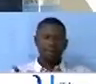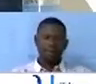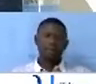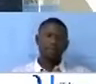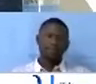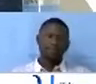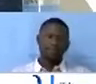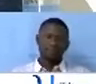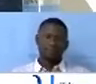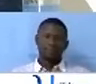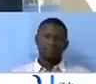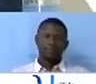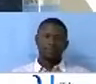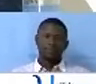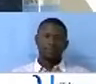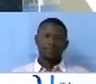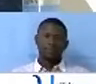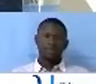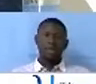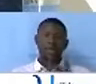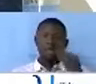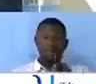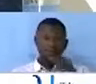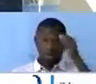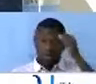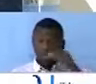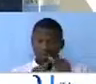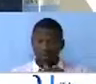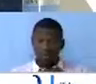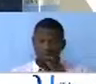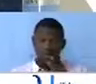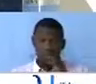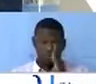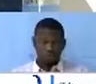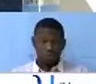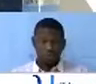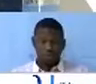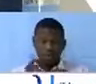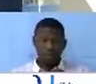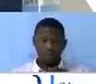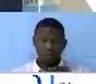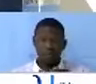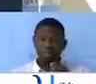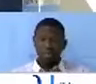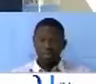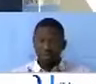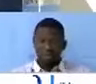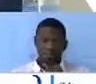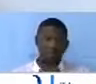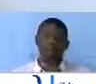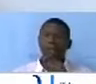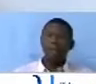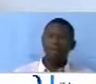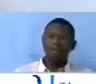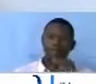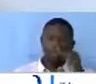draft. As far as you can recall, is this true about the taking of his statement?